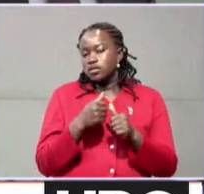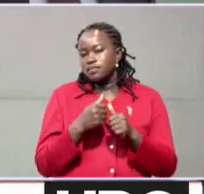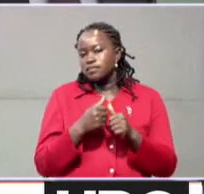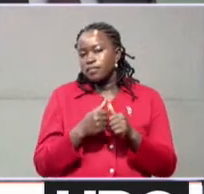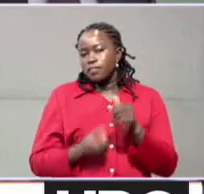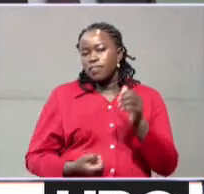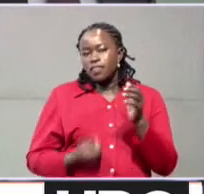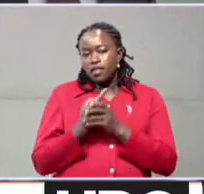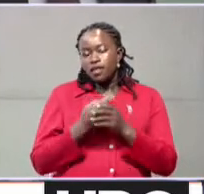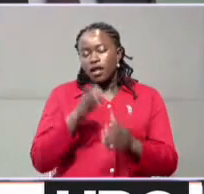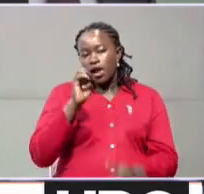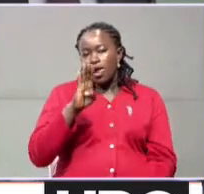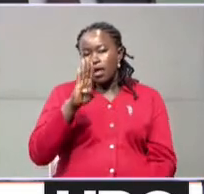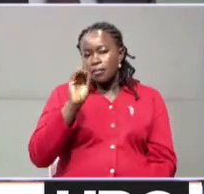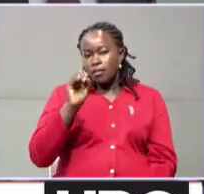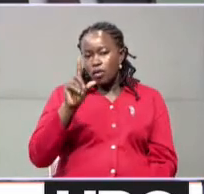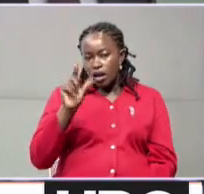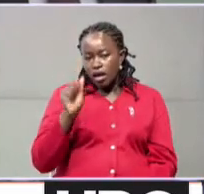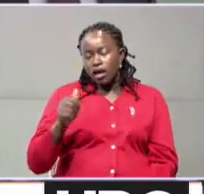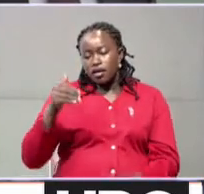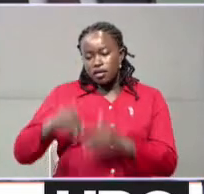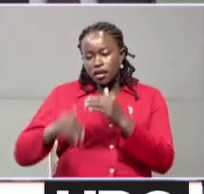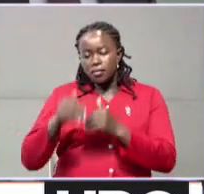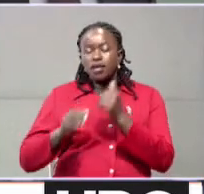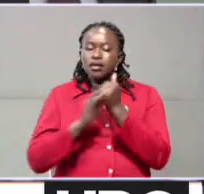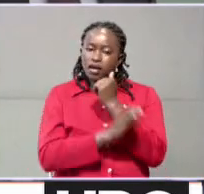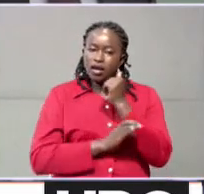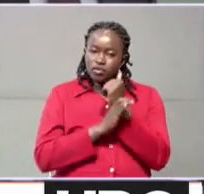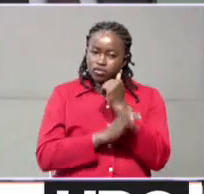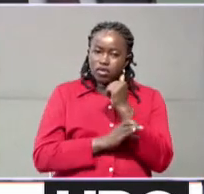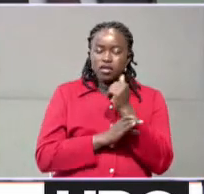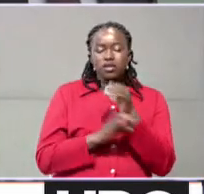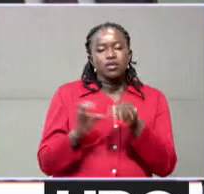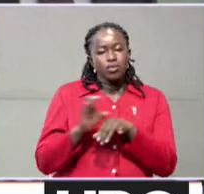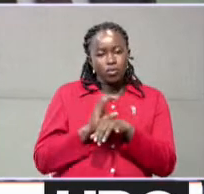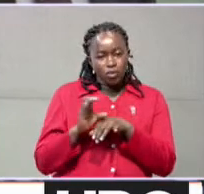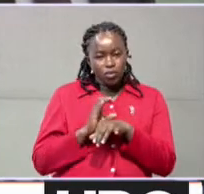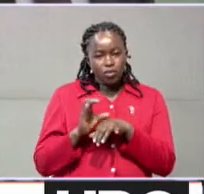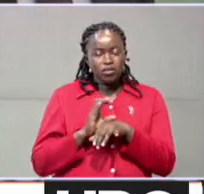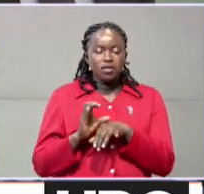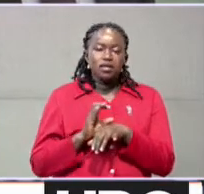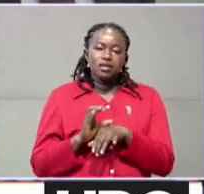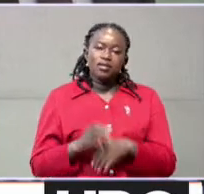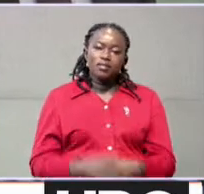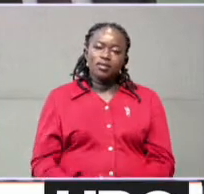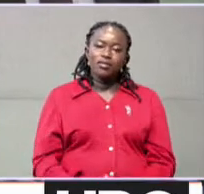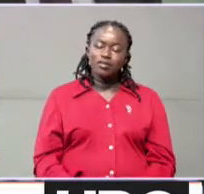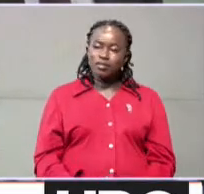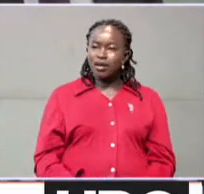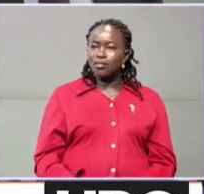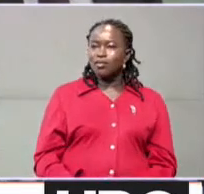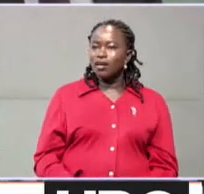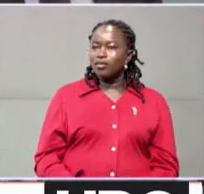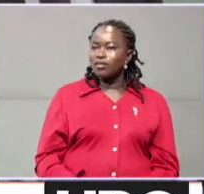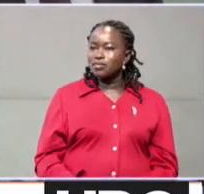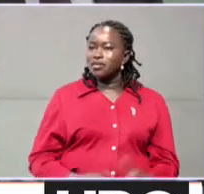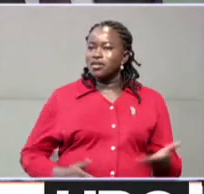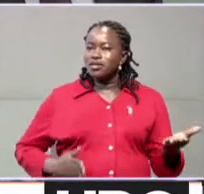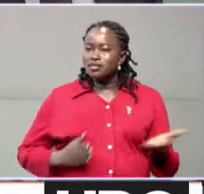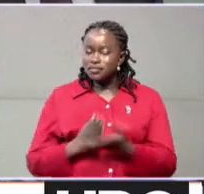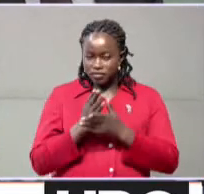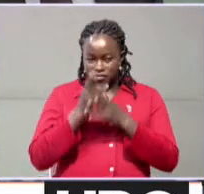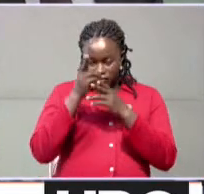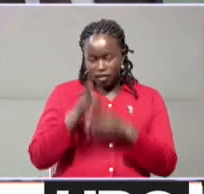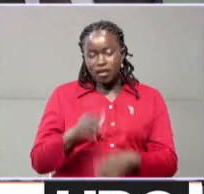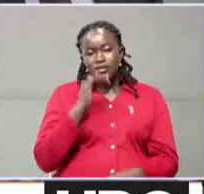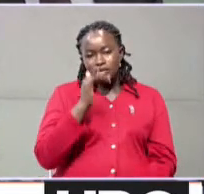ebola in the neighboring country of drc as a speaker the response by the prime